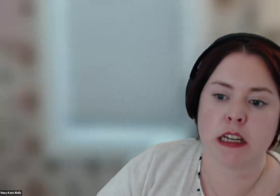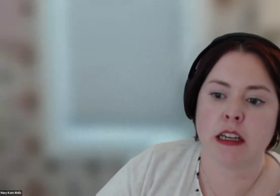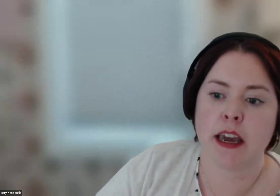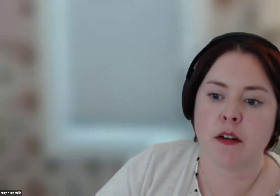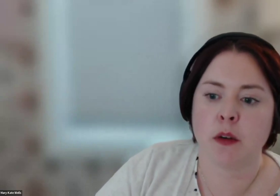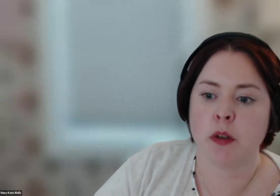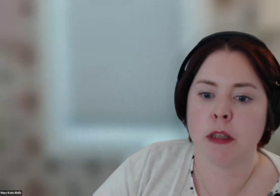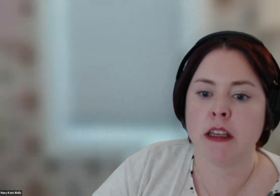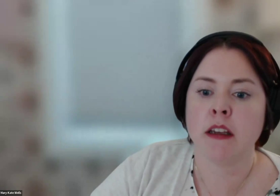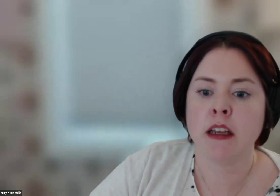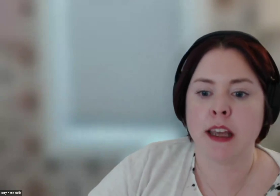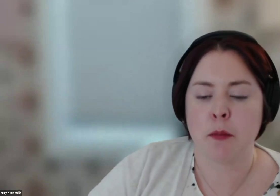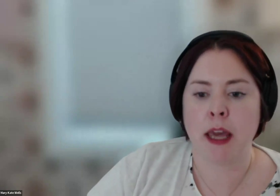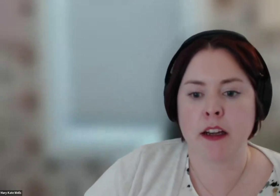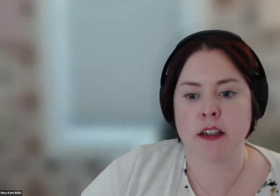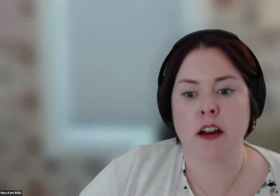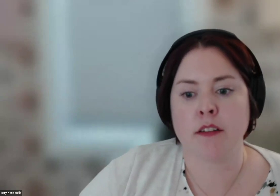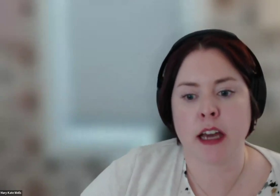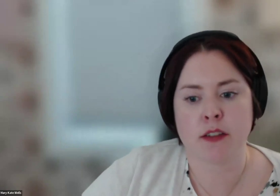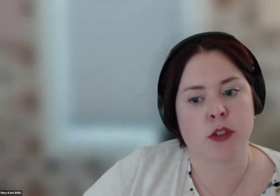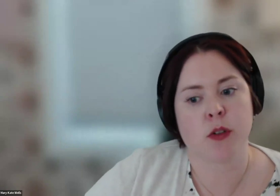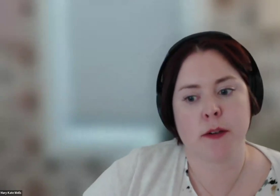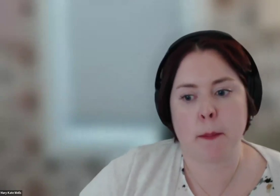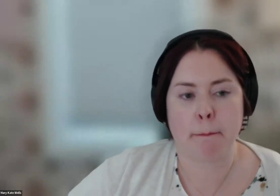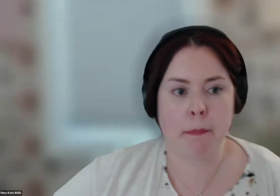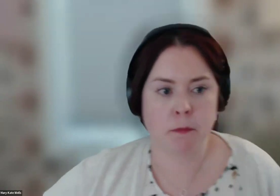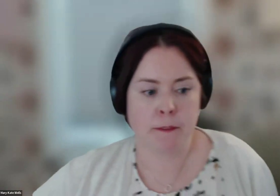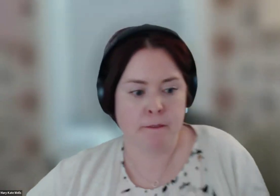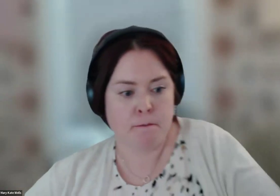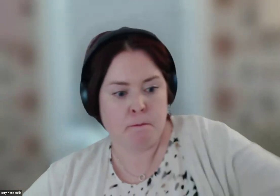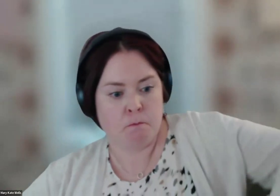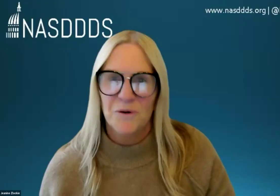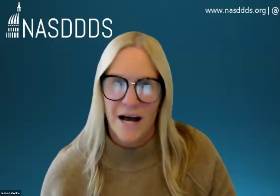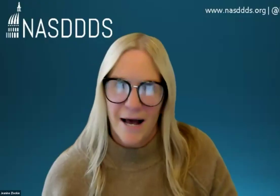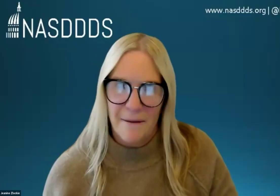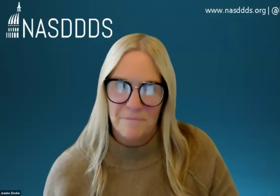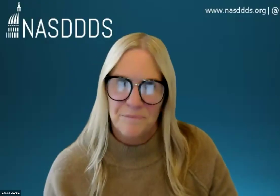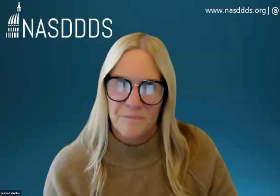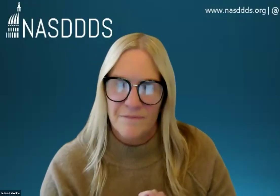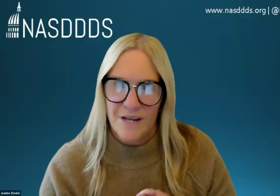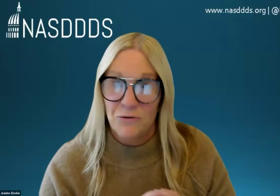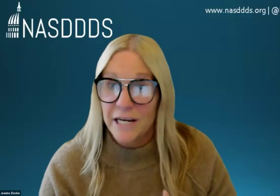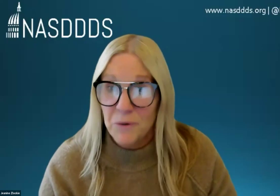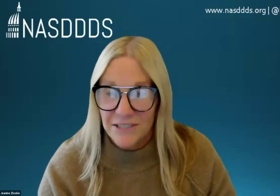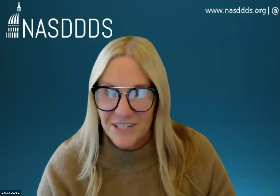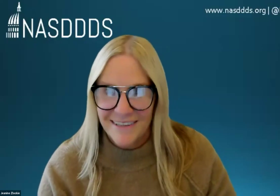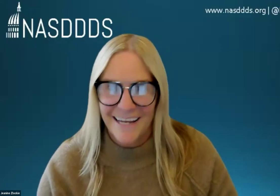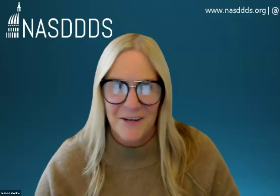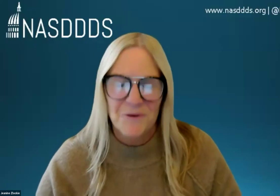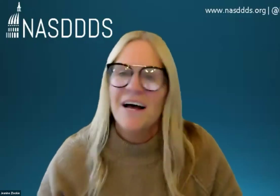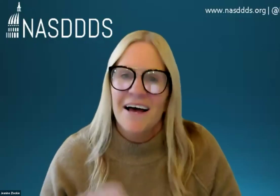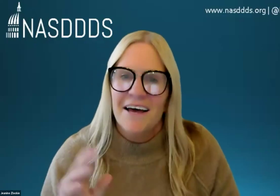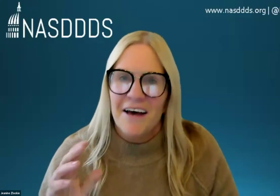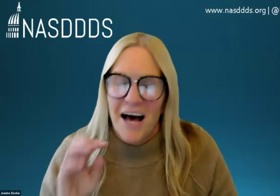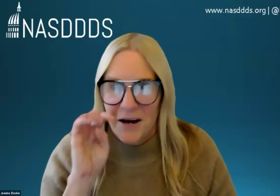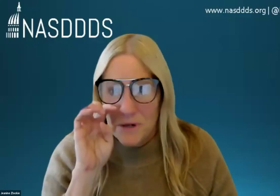trouble understanding how it would be a payer of last resort. So great question, thank